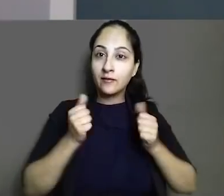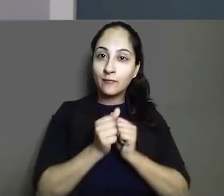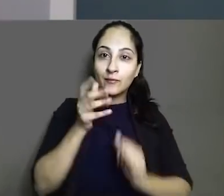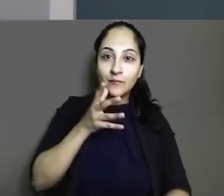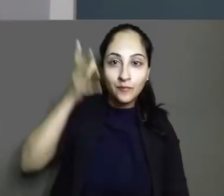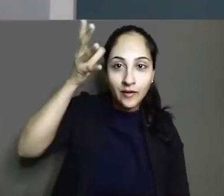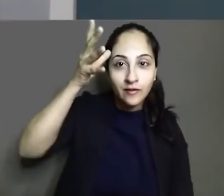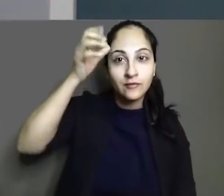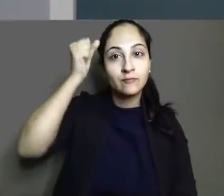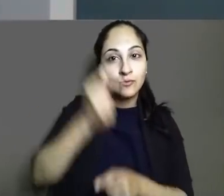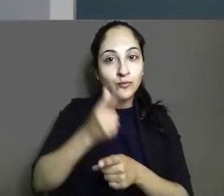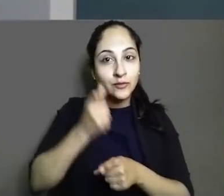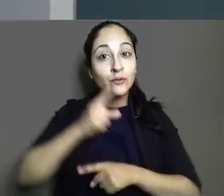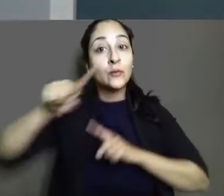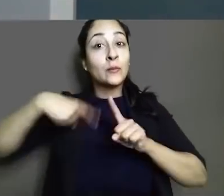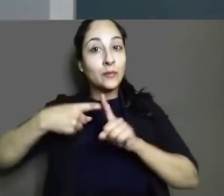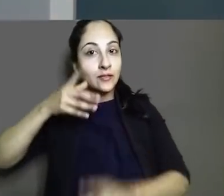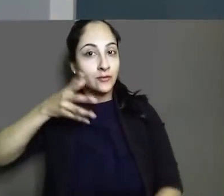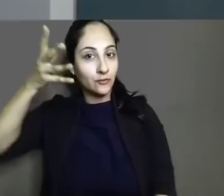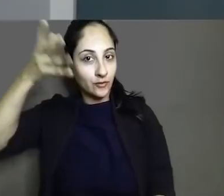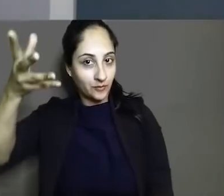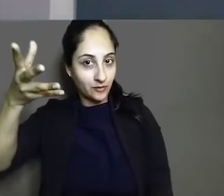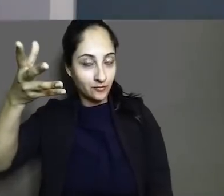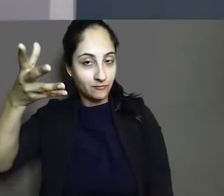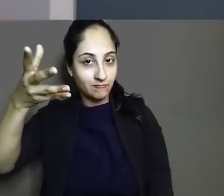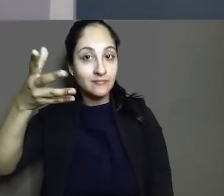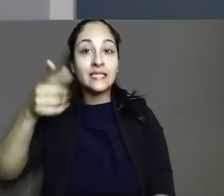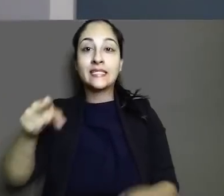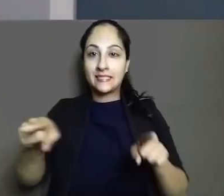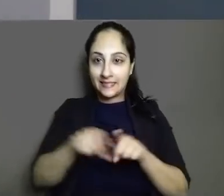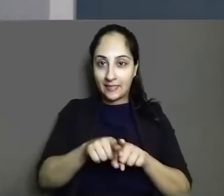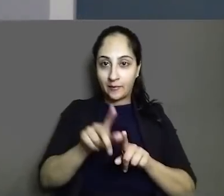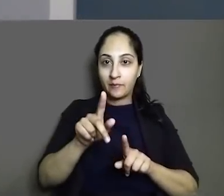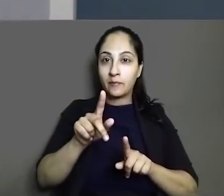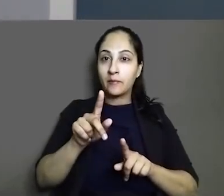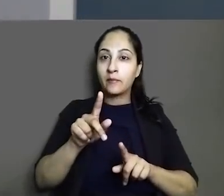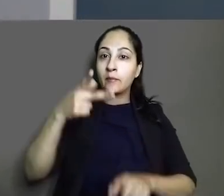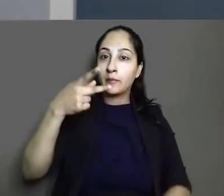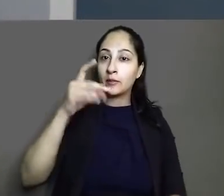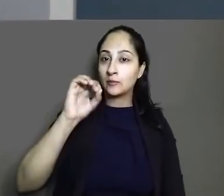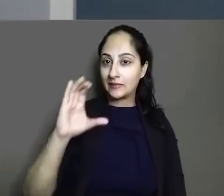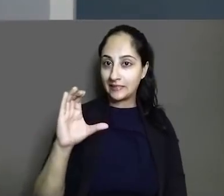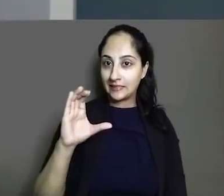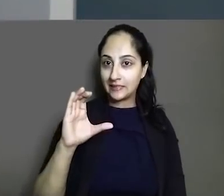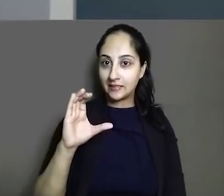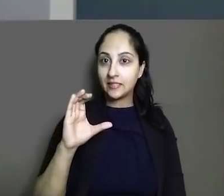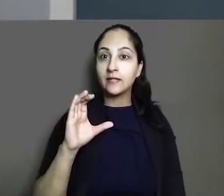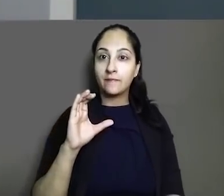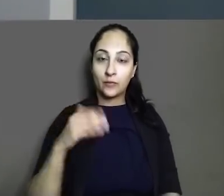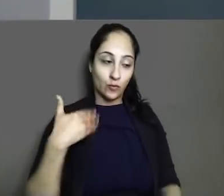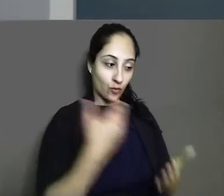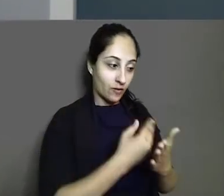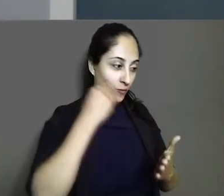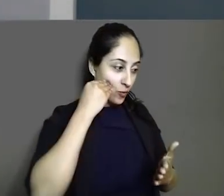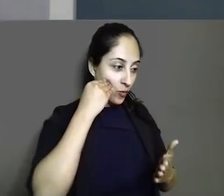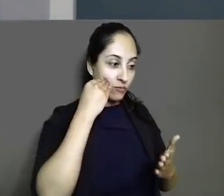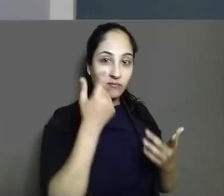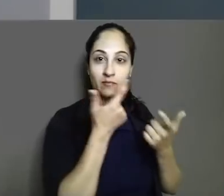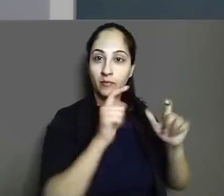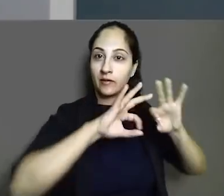and dad and ma and bapa. It was so much fun, but there are more people in the home exposed to the